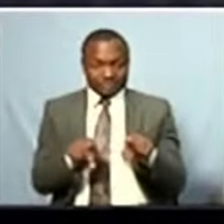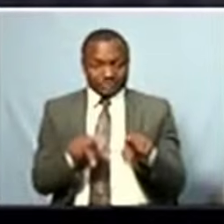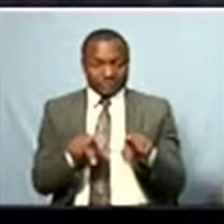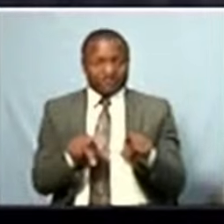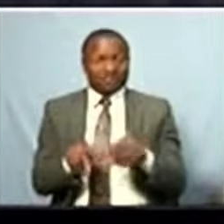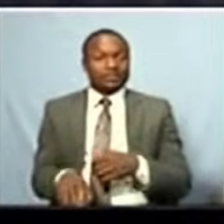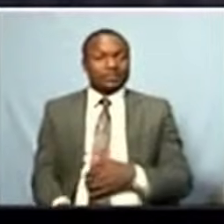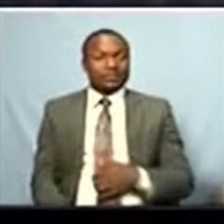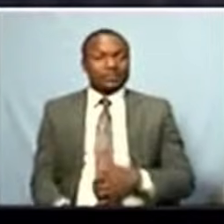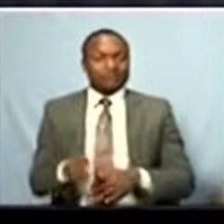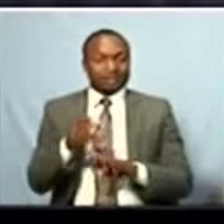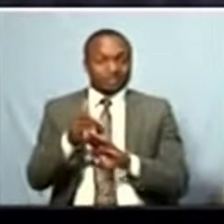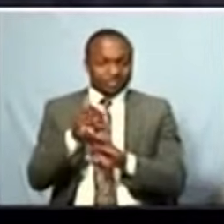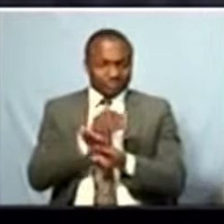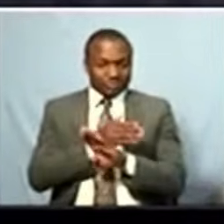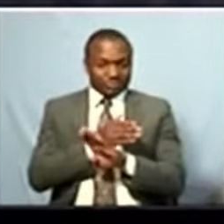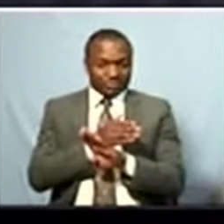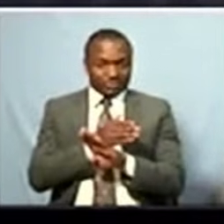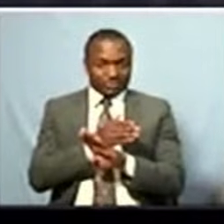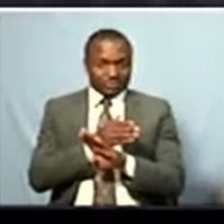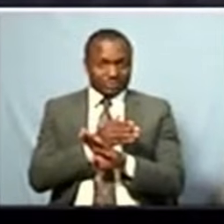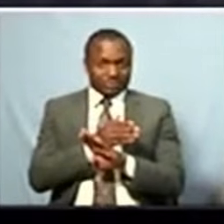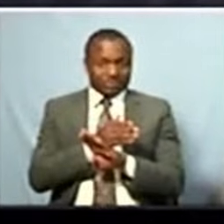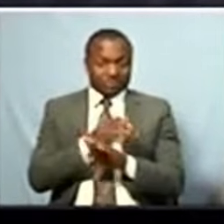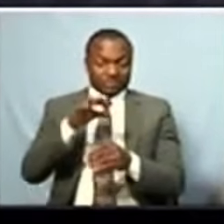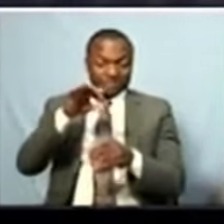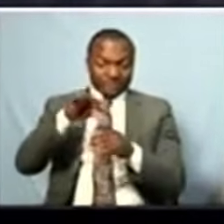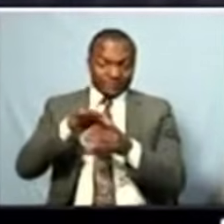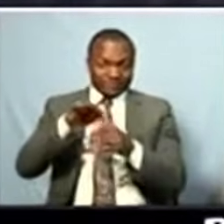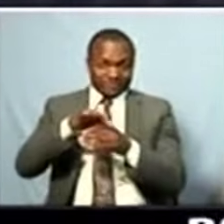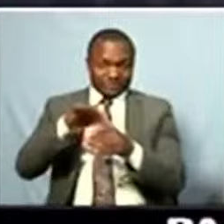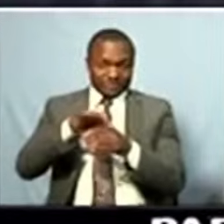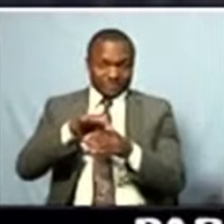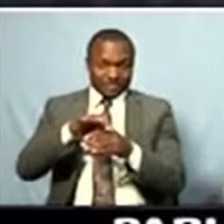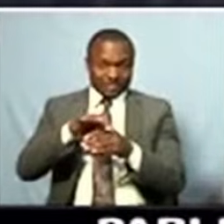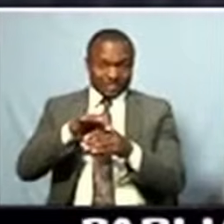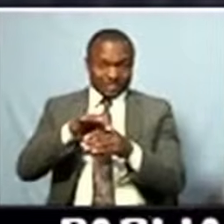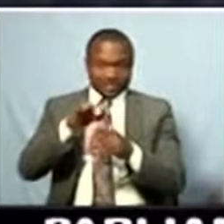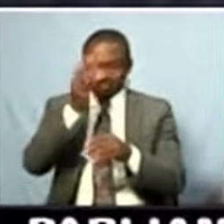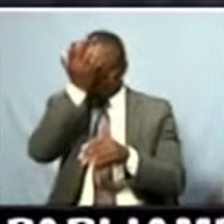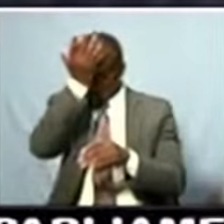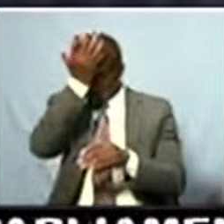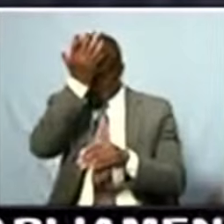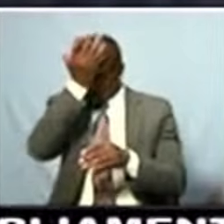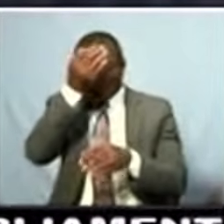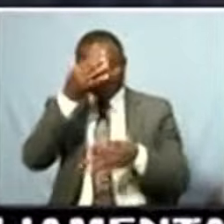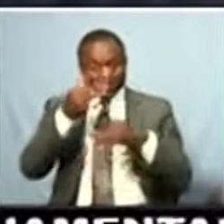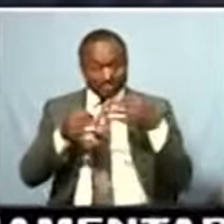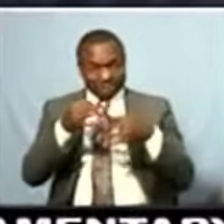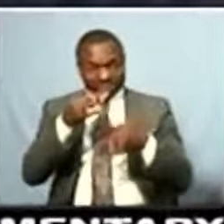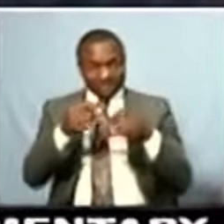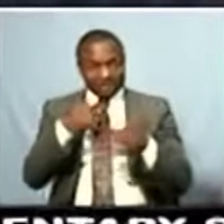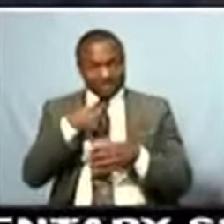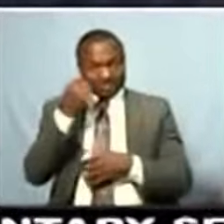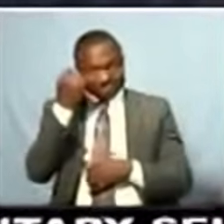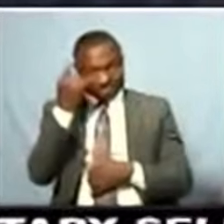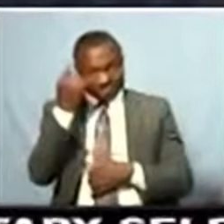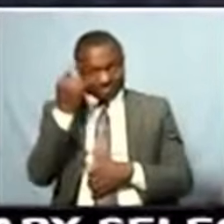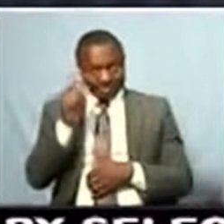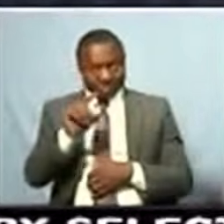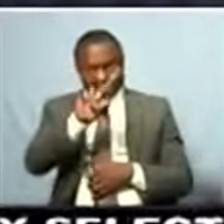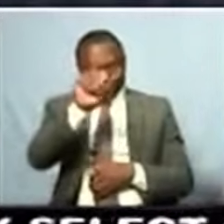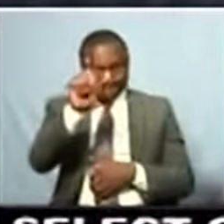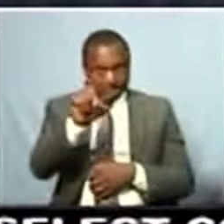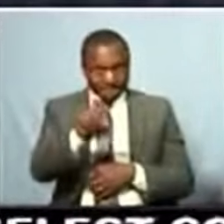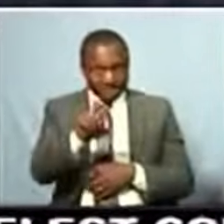candidate before the holding of elections, isn't it? Yeah, I think if I understood the